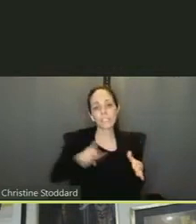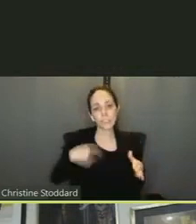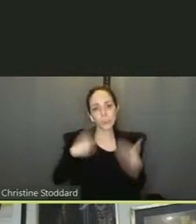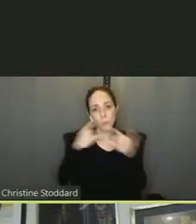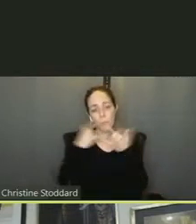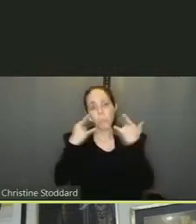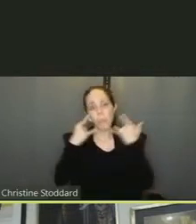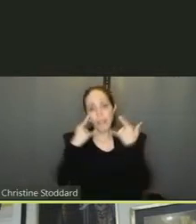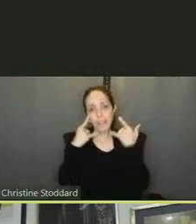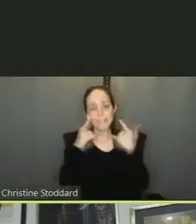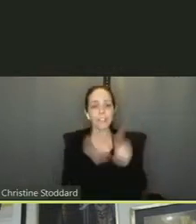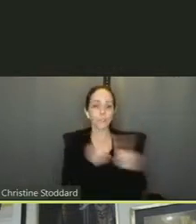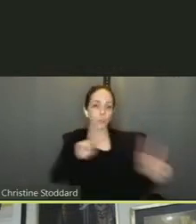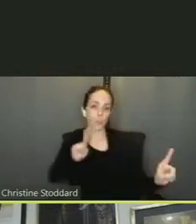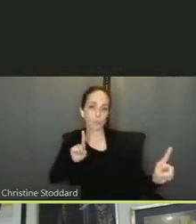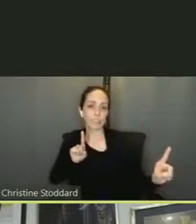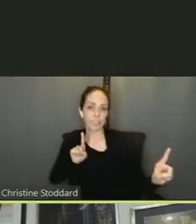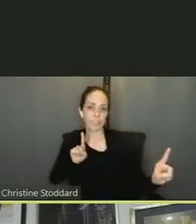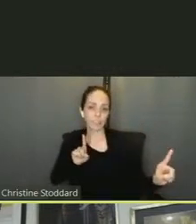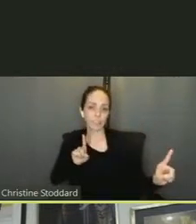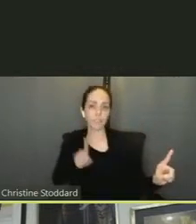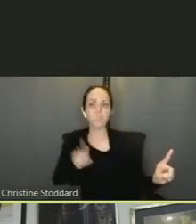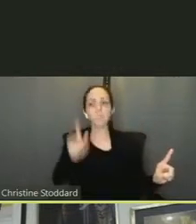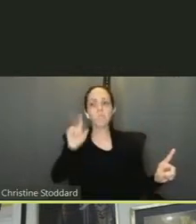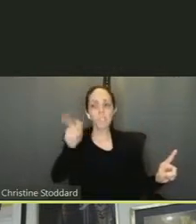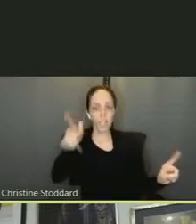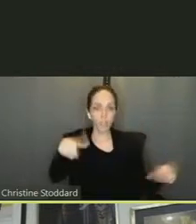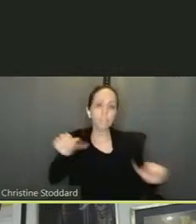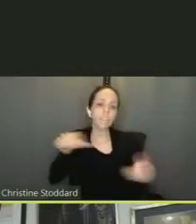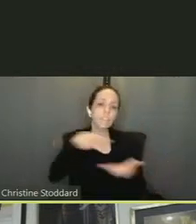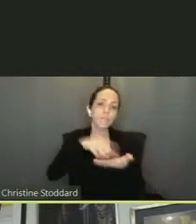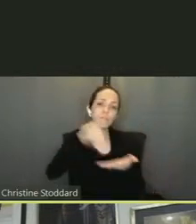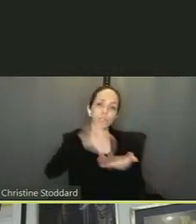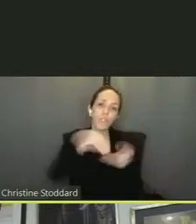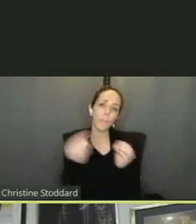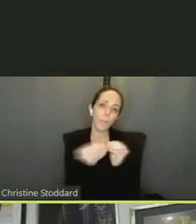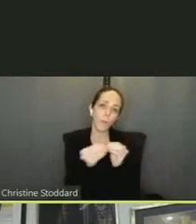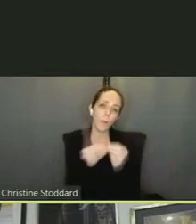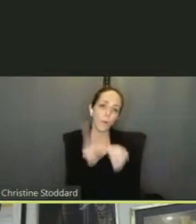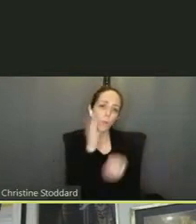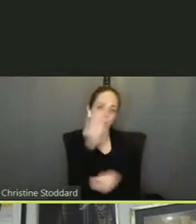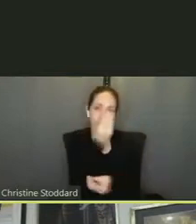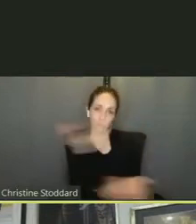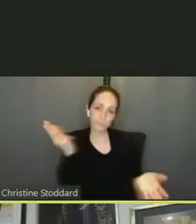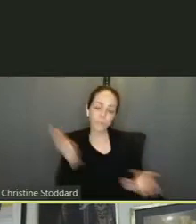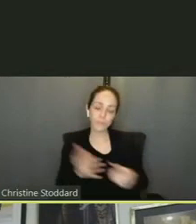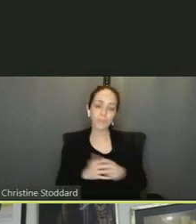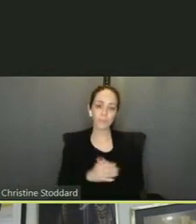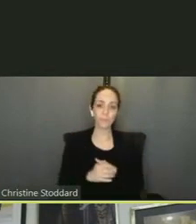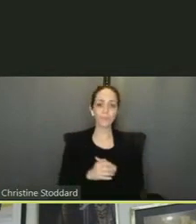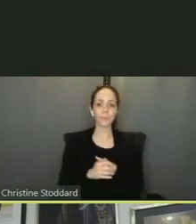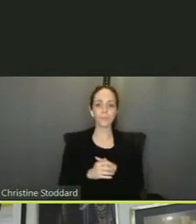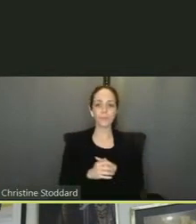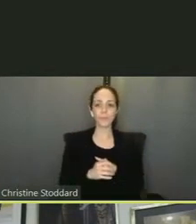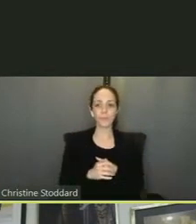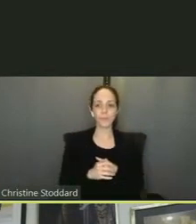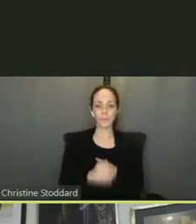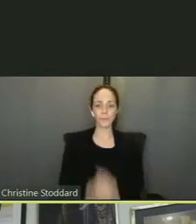more over the coming months, but for now, we shouldn't change our practices. All right, and that is our last